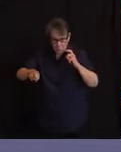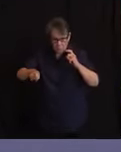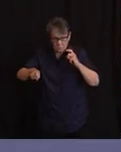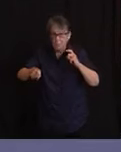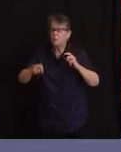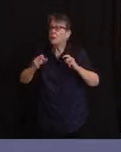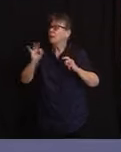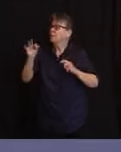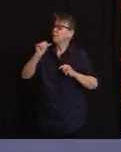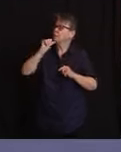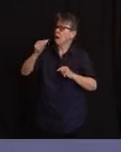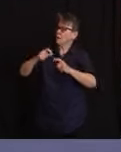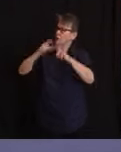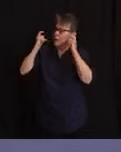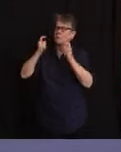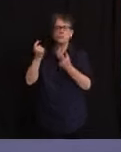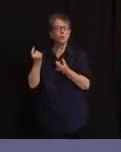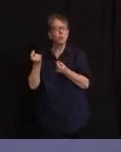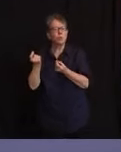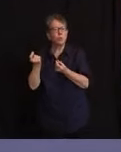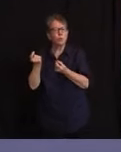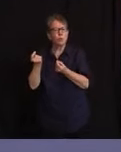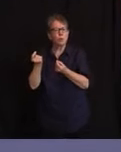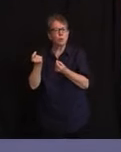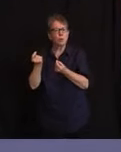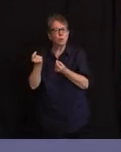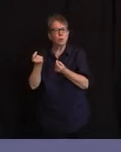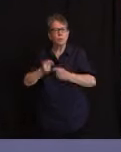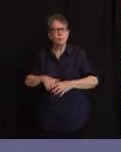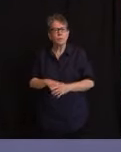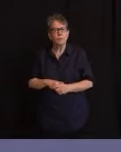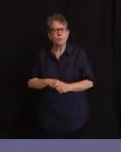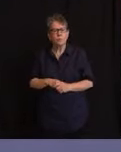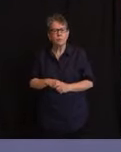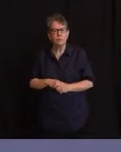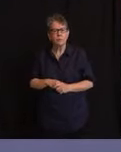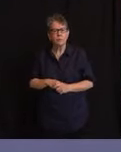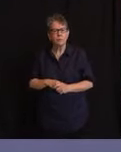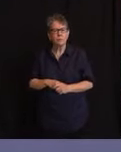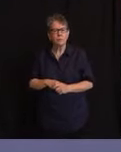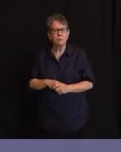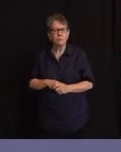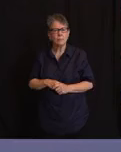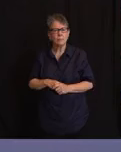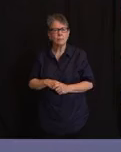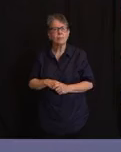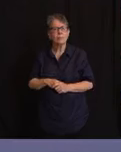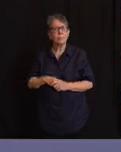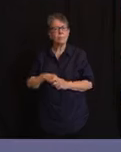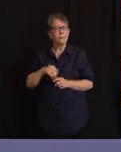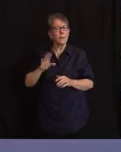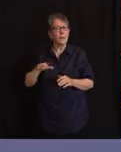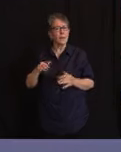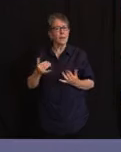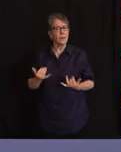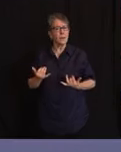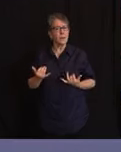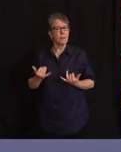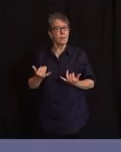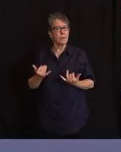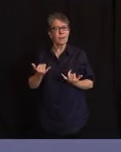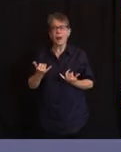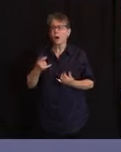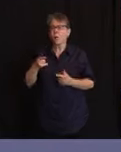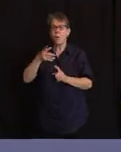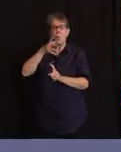women's prisons for years has ignored rampant sex abuse by prisoners by staff. The feds say in your administration cooperated